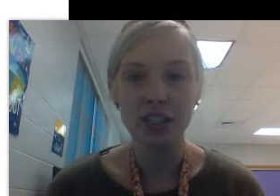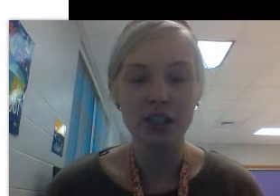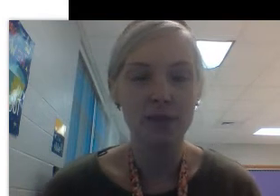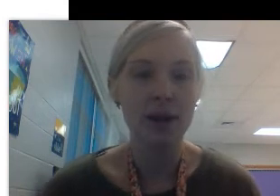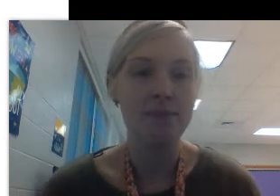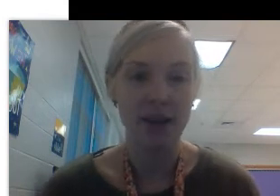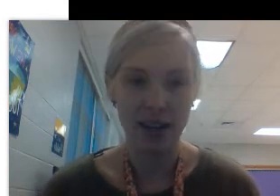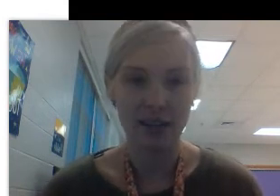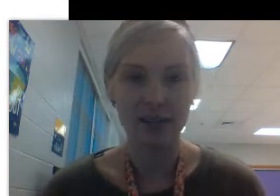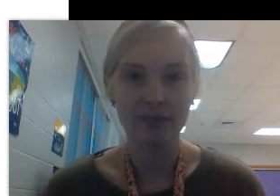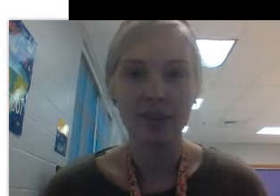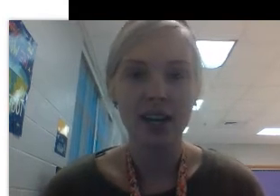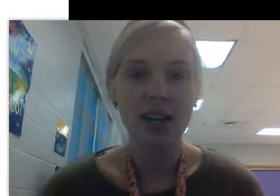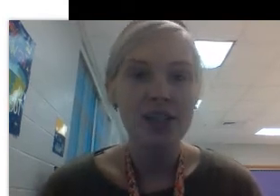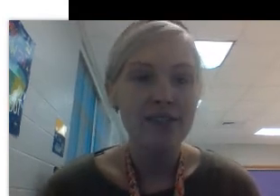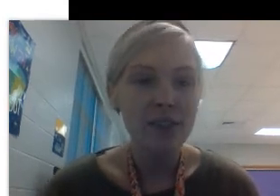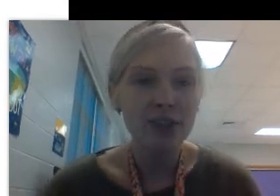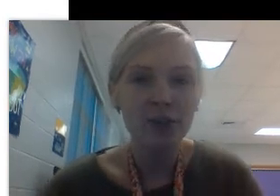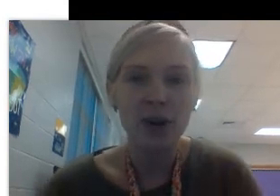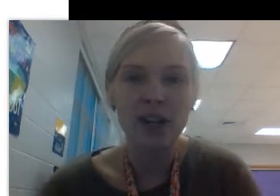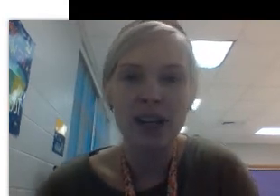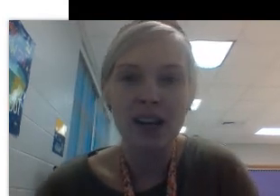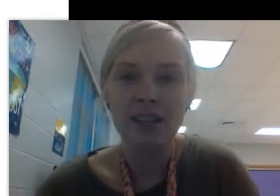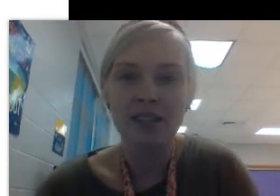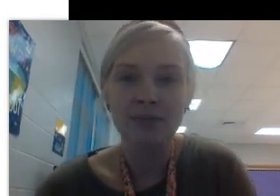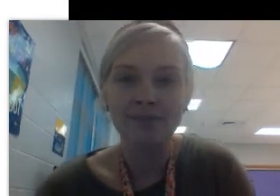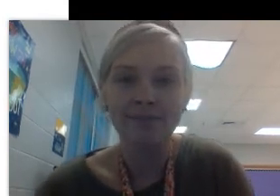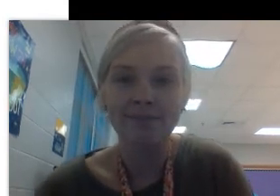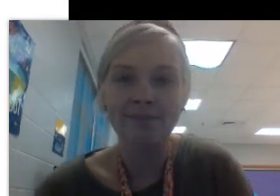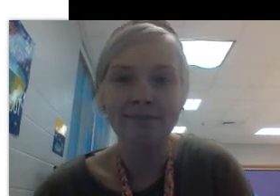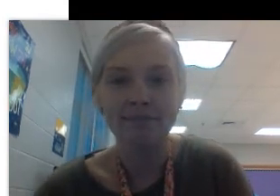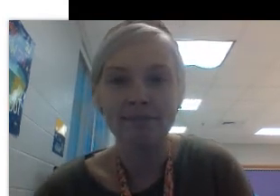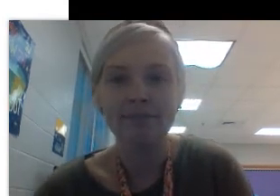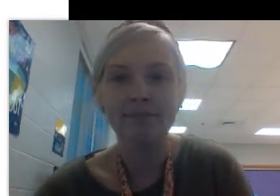reading The Gingerbread Man. The first word is,